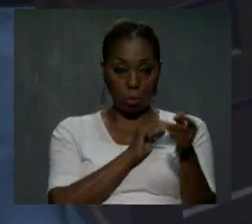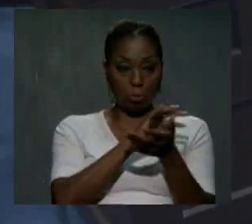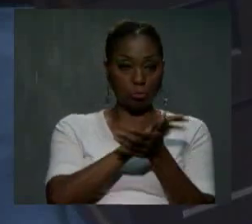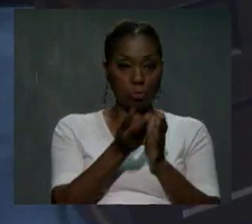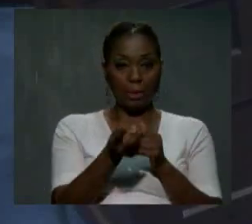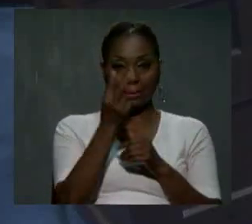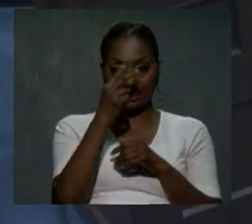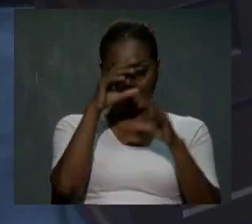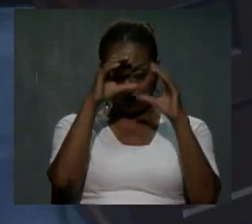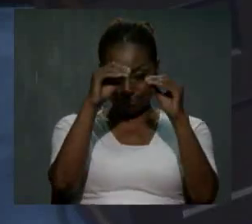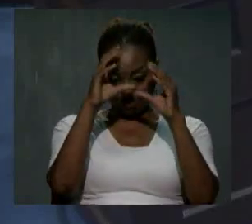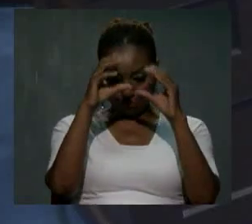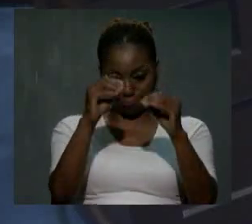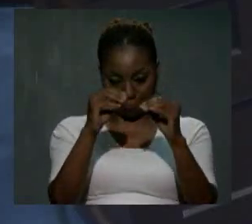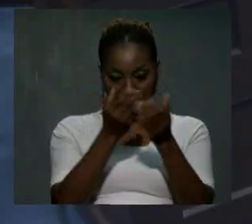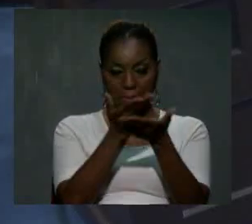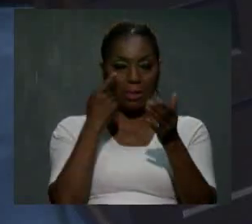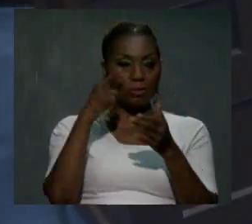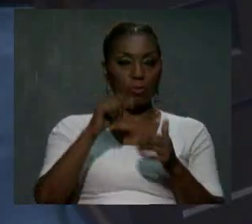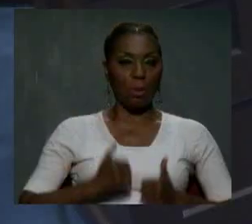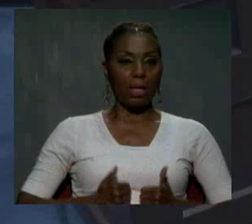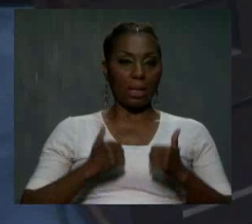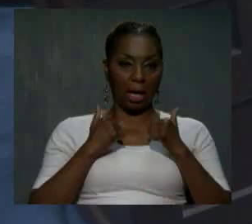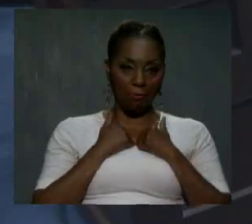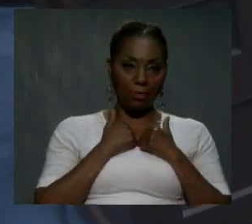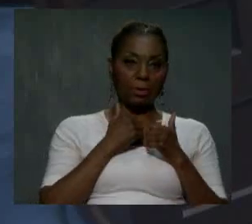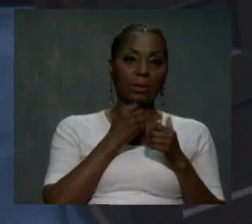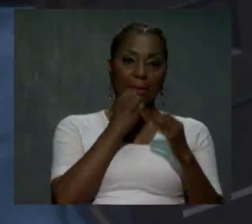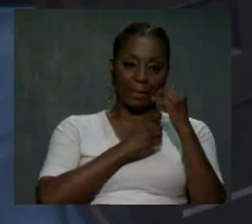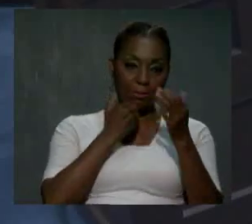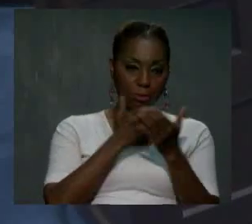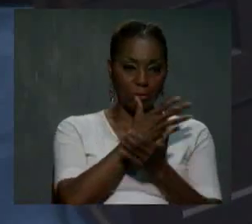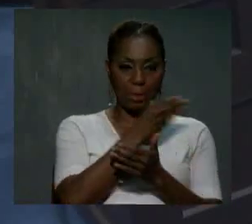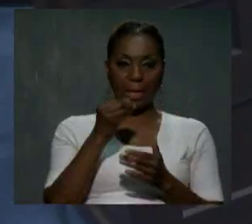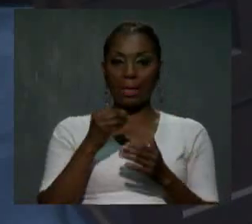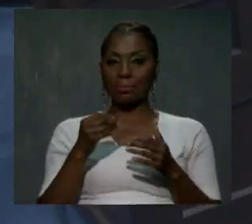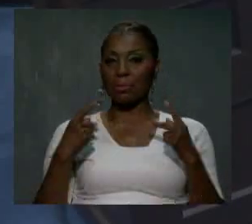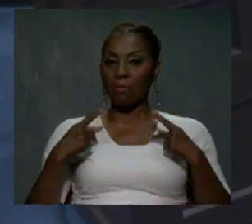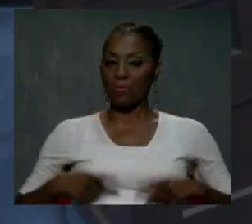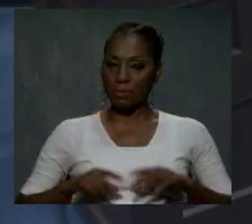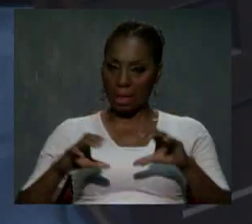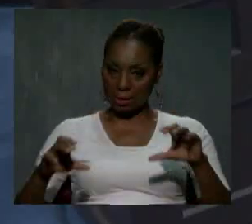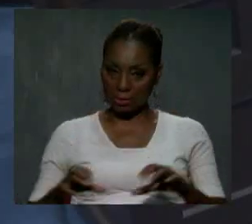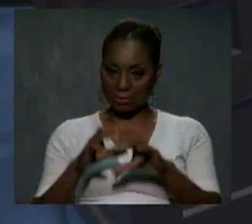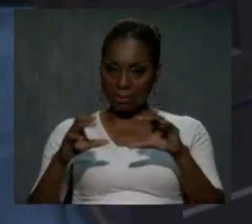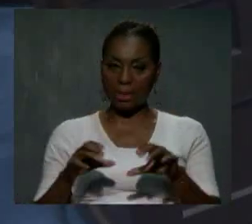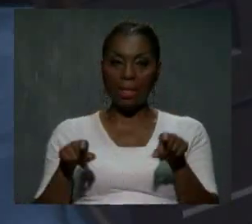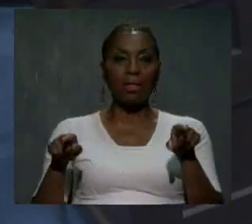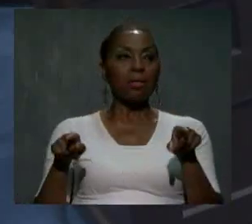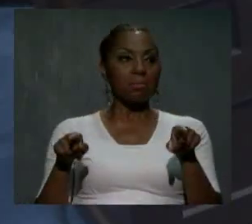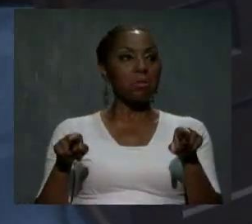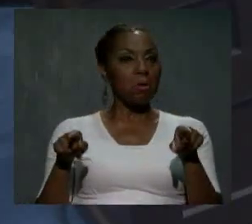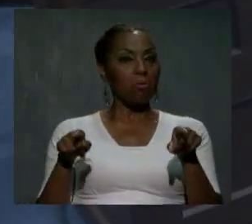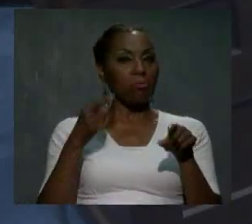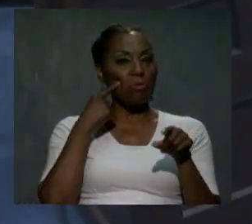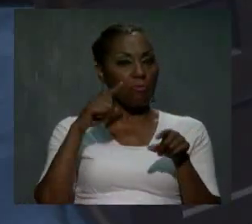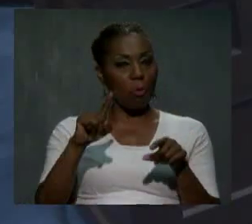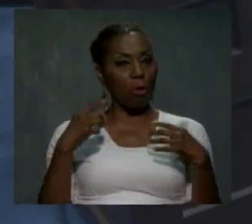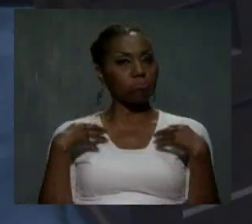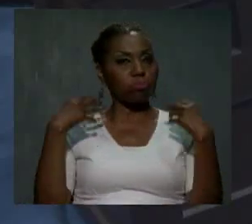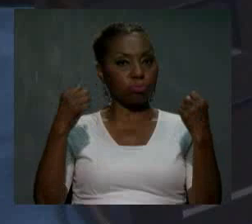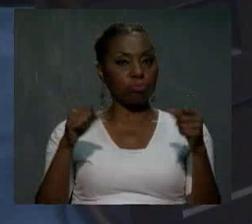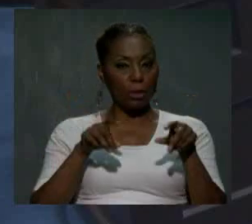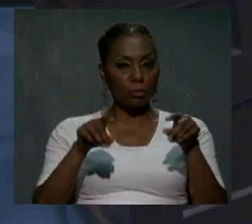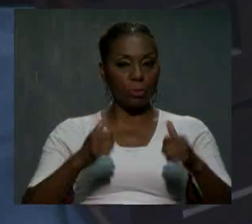two fundamental aspects of life: proper nutrition, physical activity, as a baseline for wellness throughout life. I appreciate